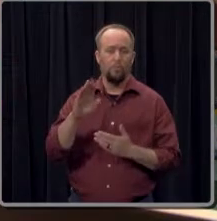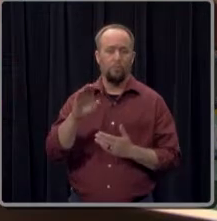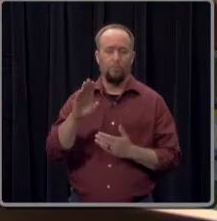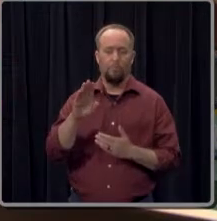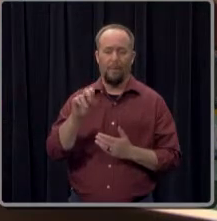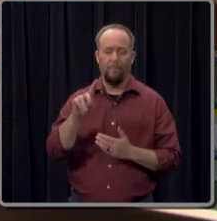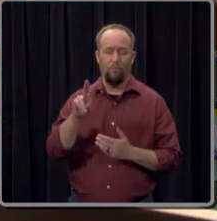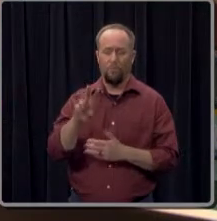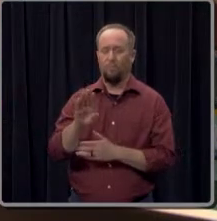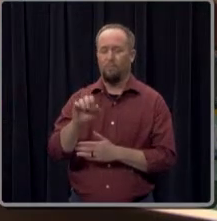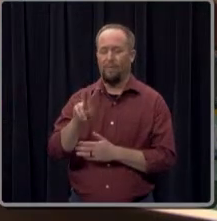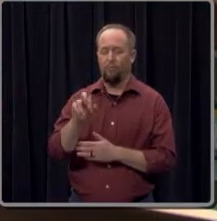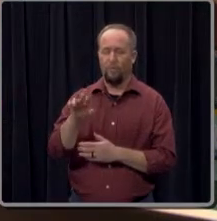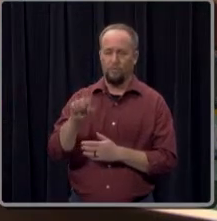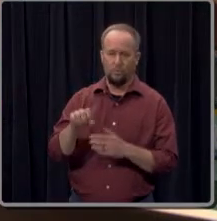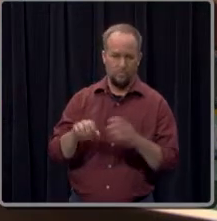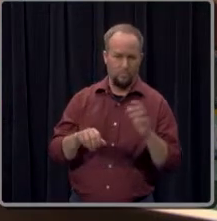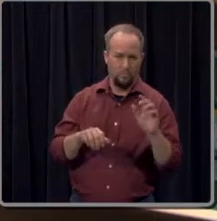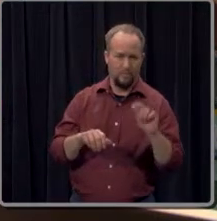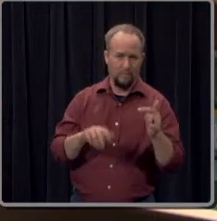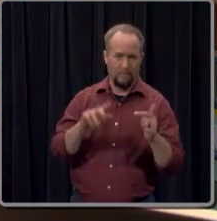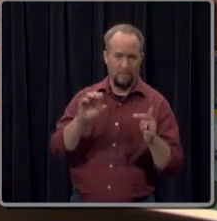Steele. Mr. Connell?